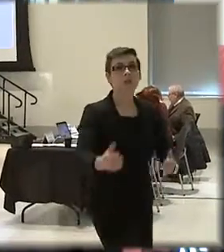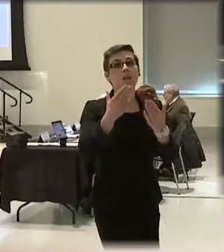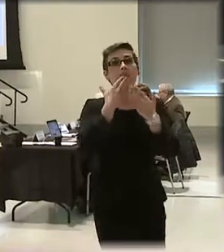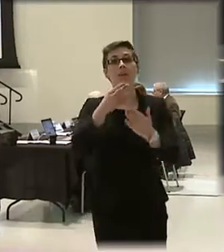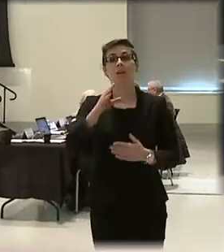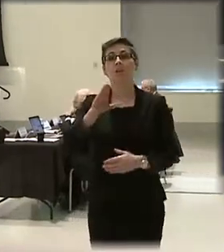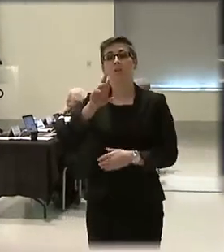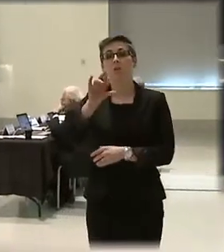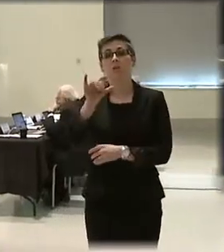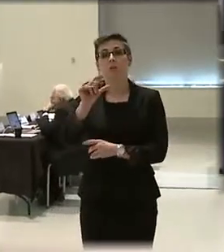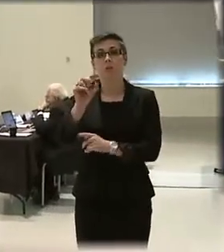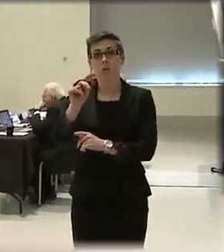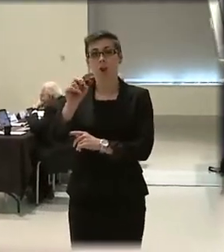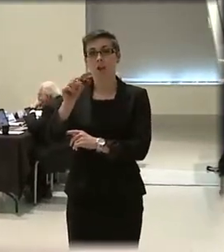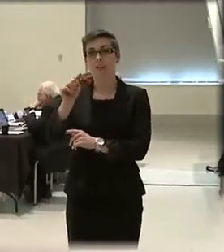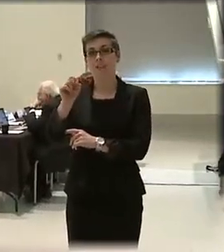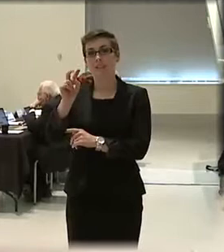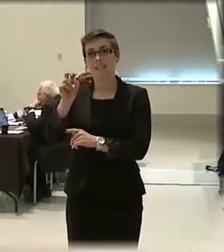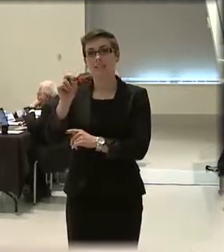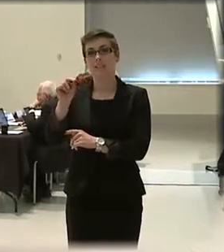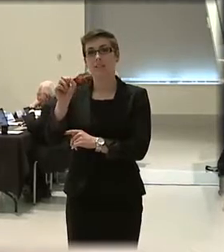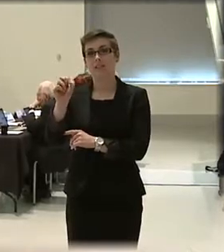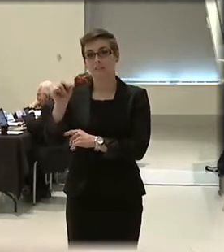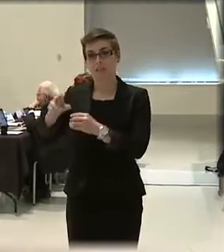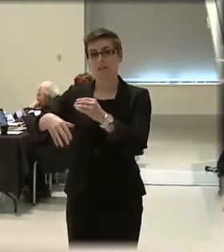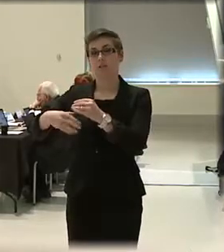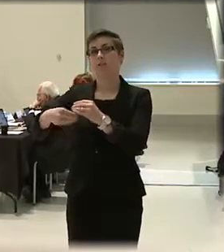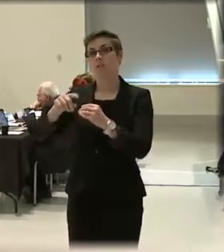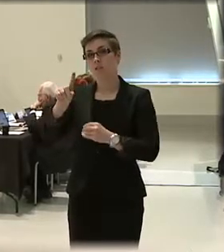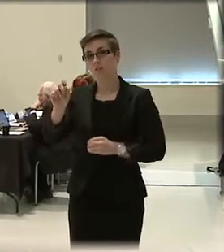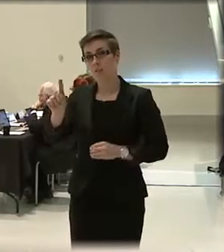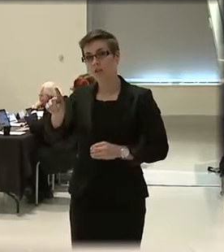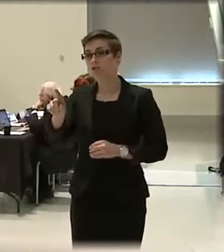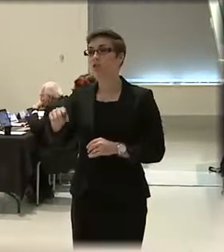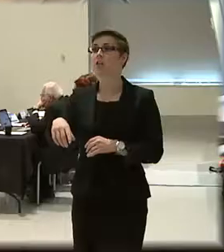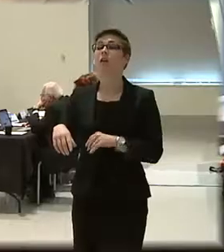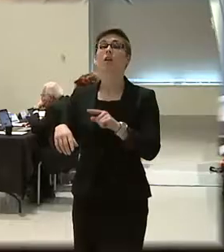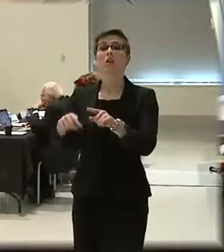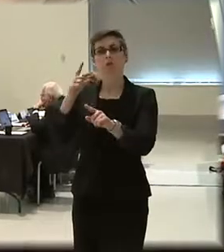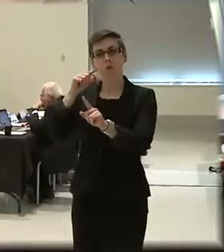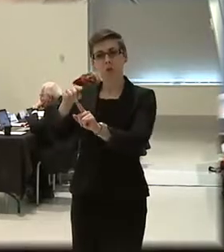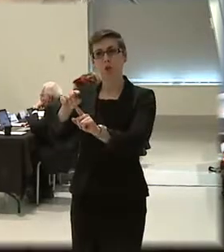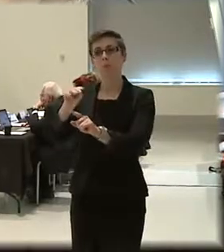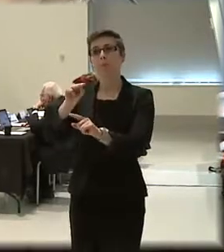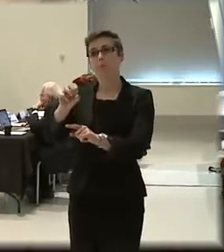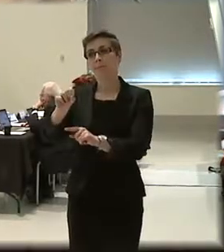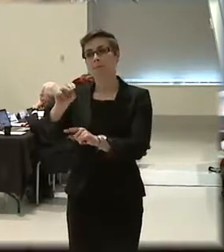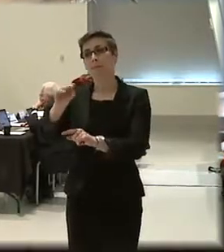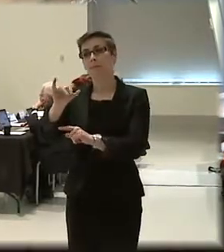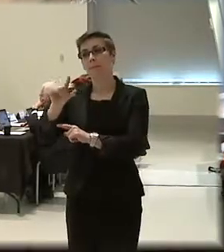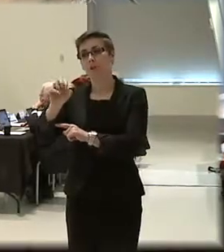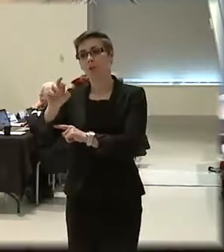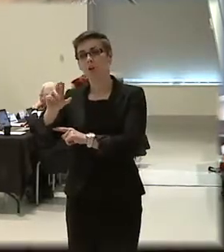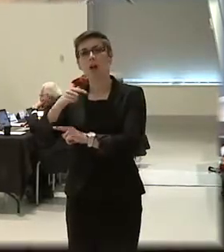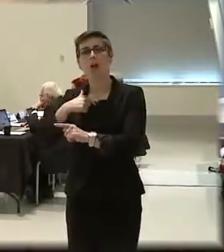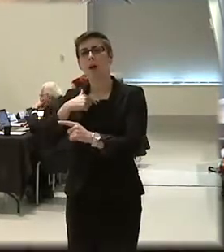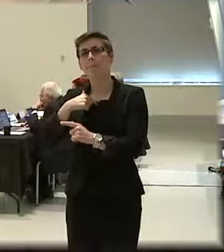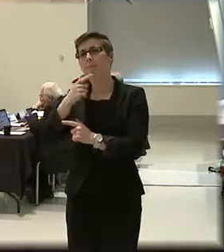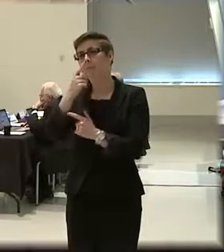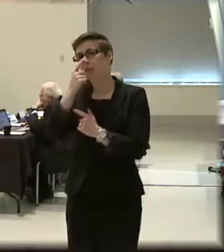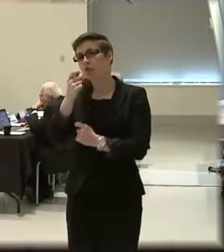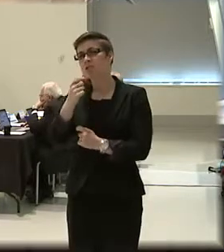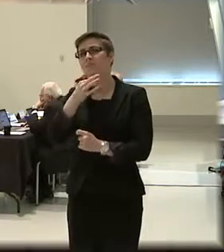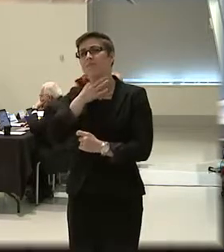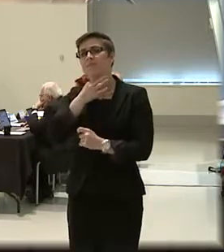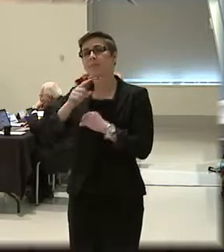Roberto Villasenor. Yes, this is a question I think primarily for you, Ms. Miller. I'm really intrigued by this notion of consent. In the